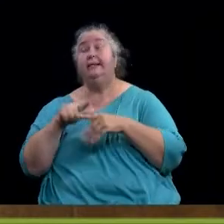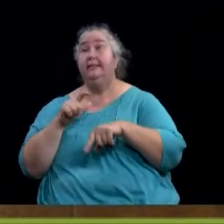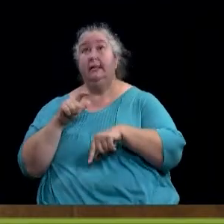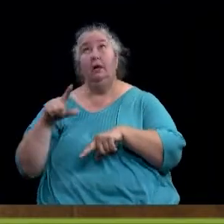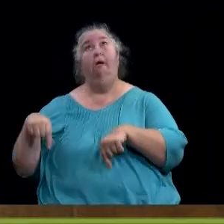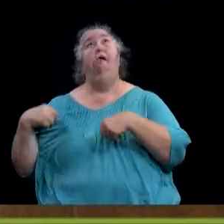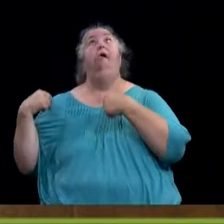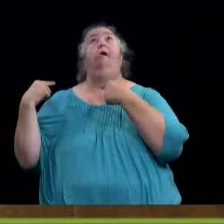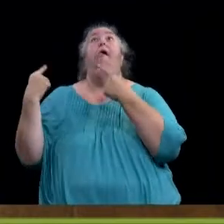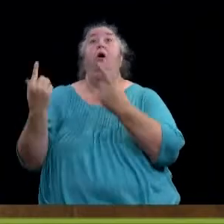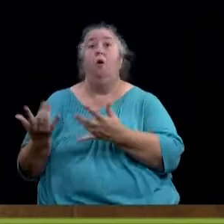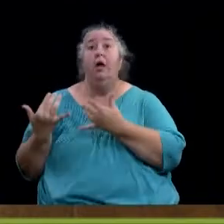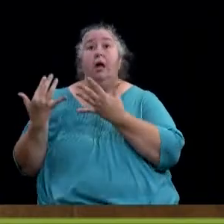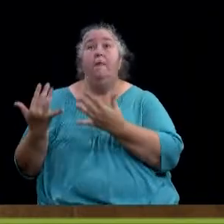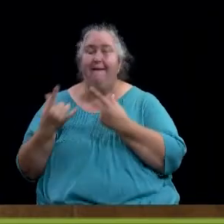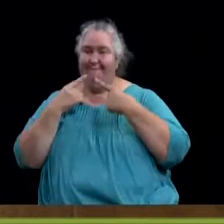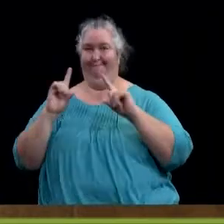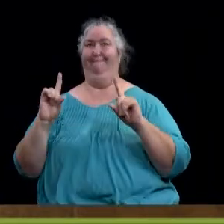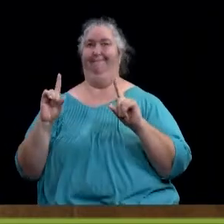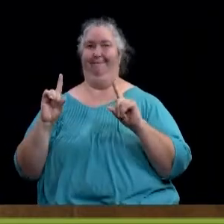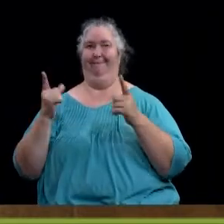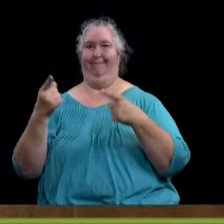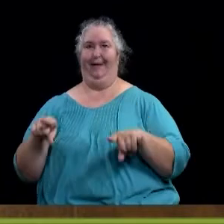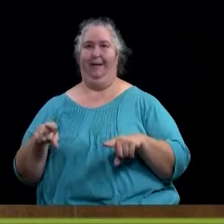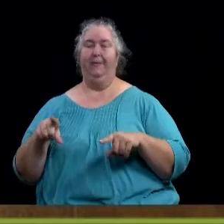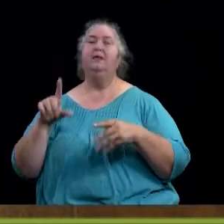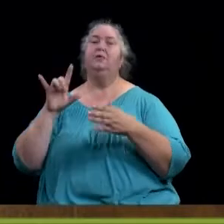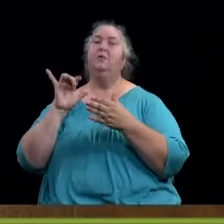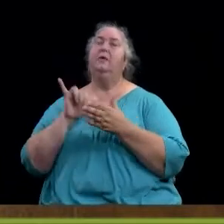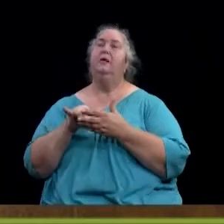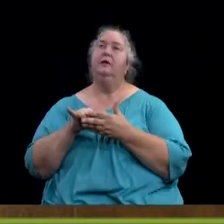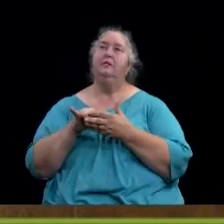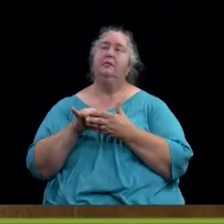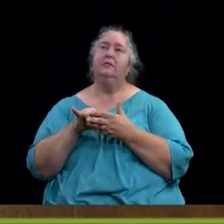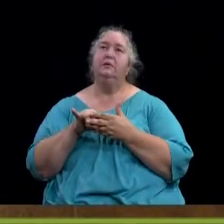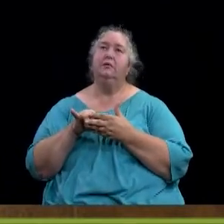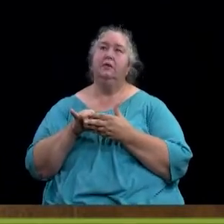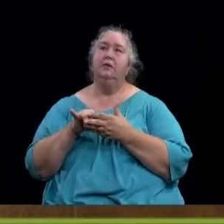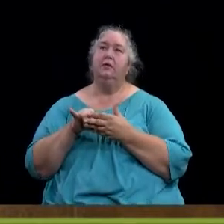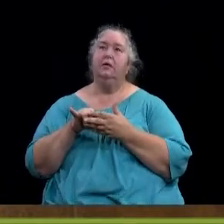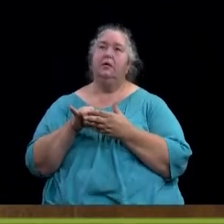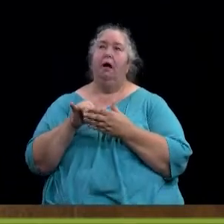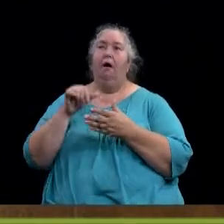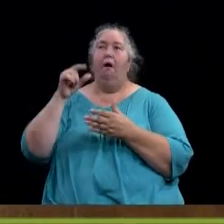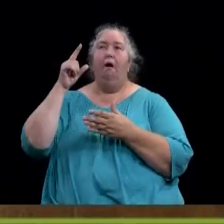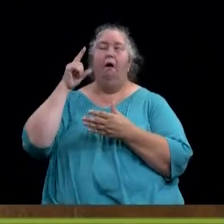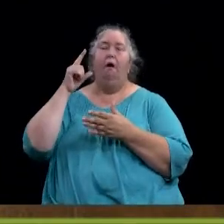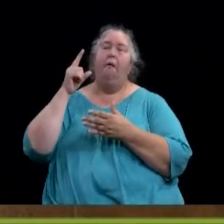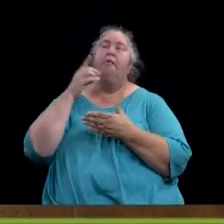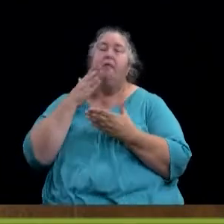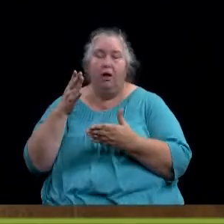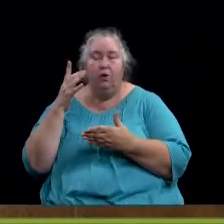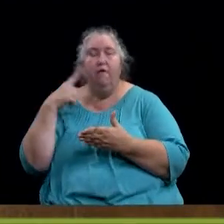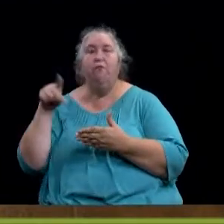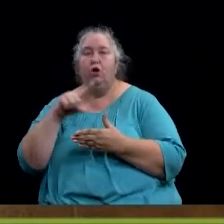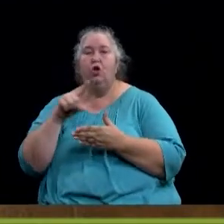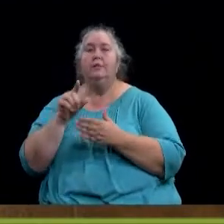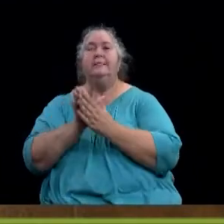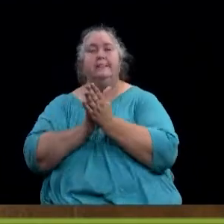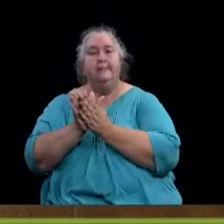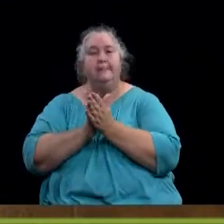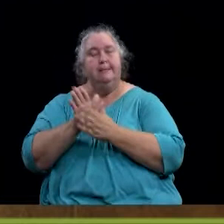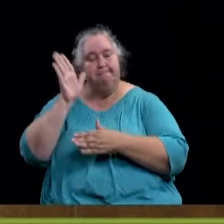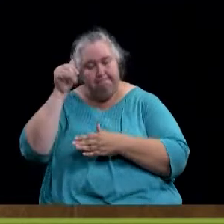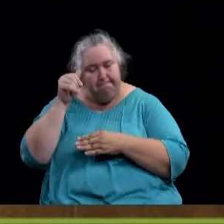our WebMAC partners for their diligence in seeing this through. As Councilmember Kandard mentioned, this is but the first step